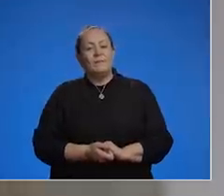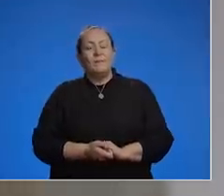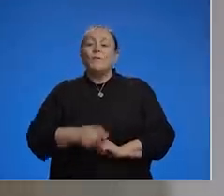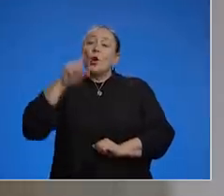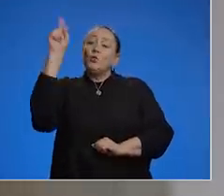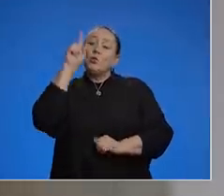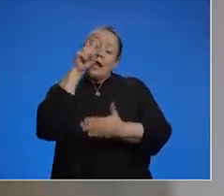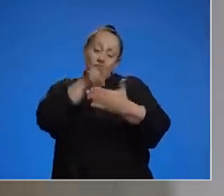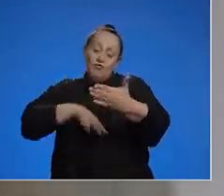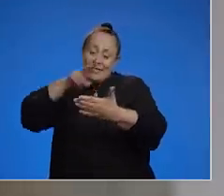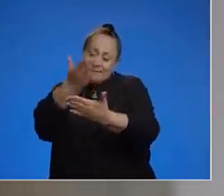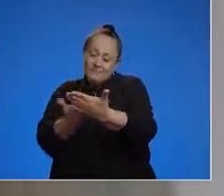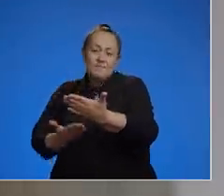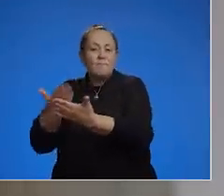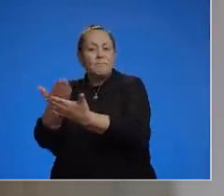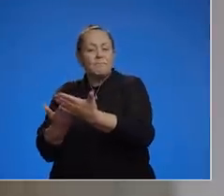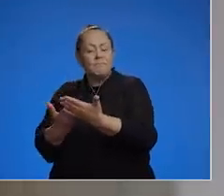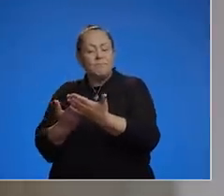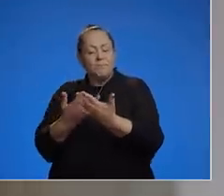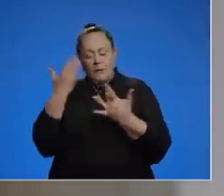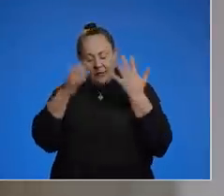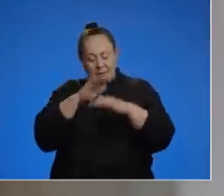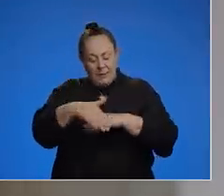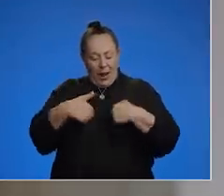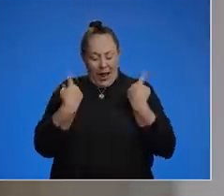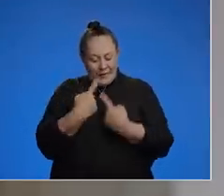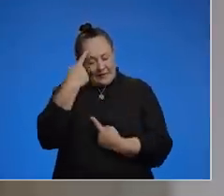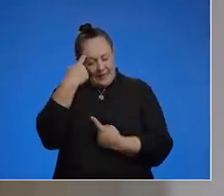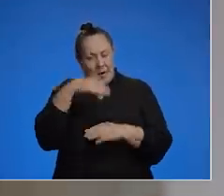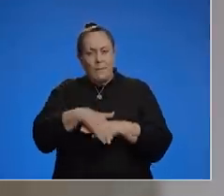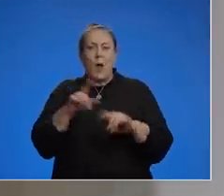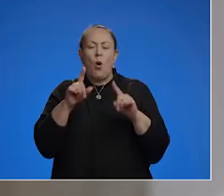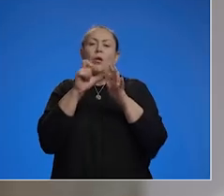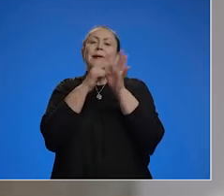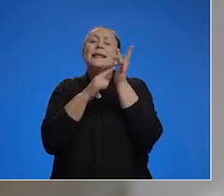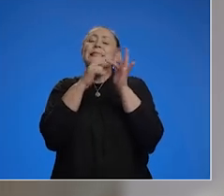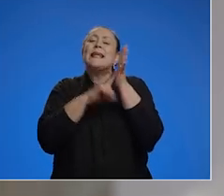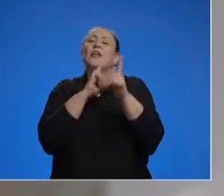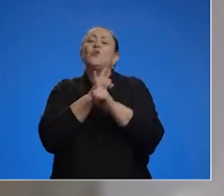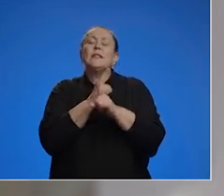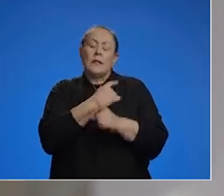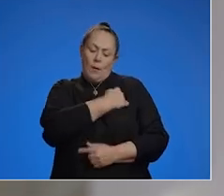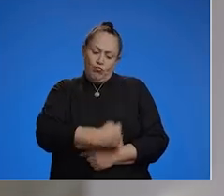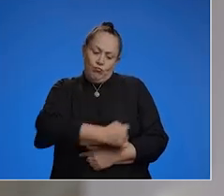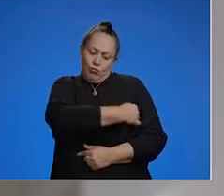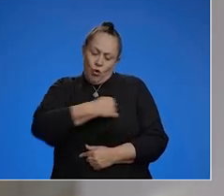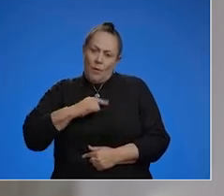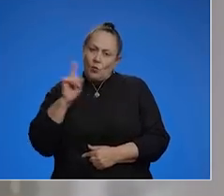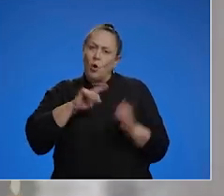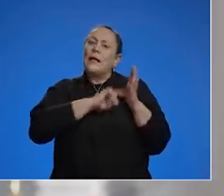Today's readings reflect very much on our call today to take stock. The prophet Daniel promises eternal